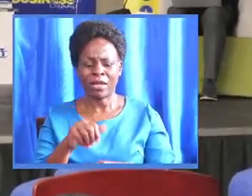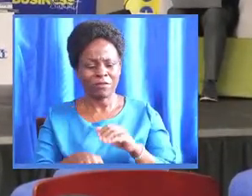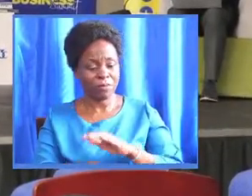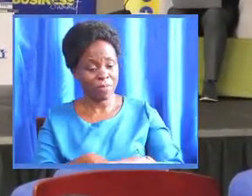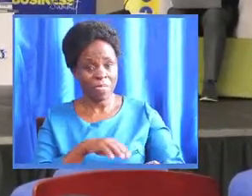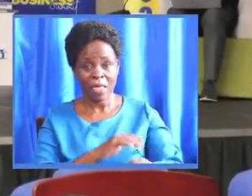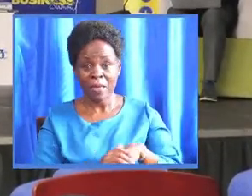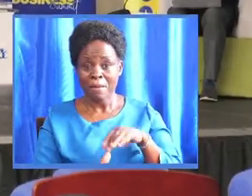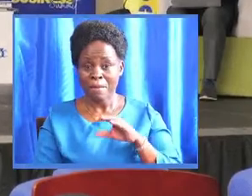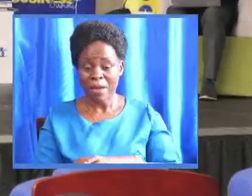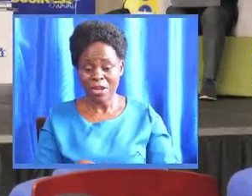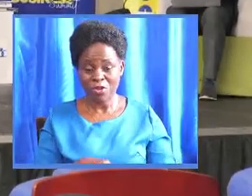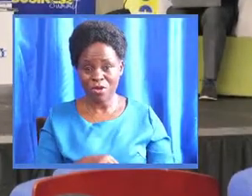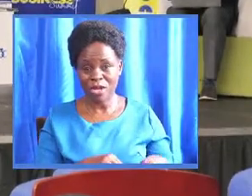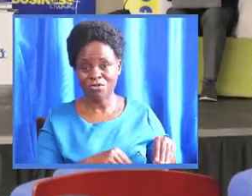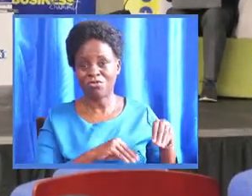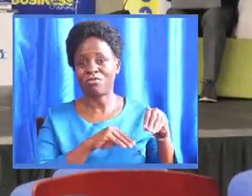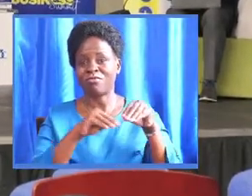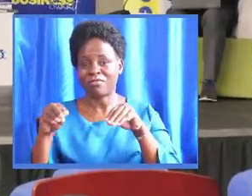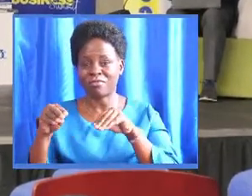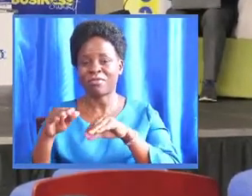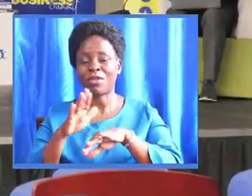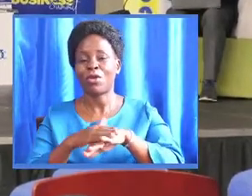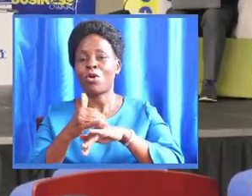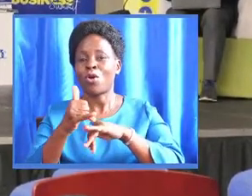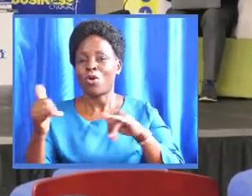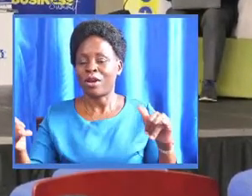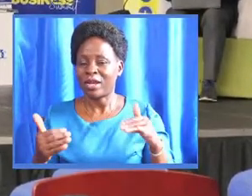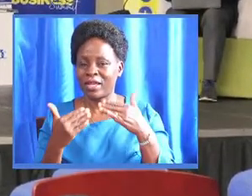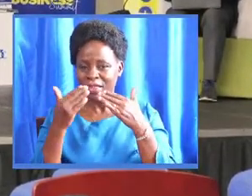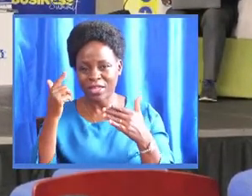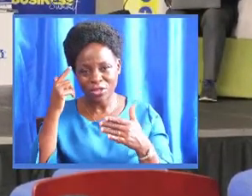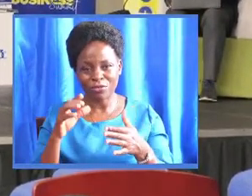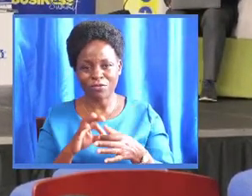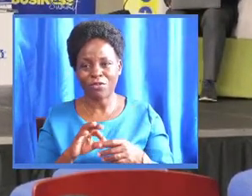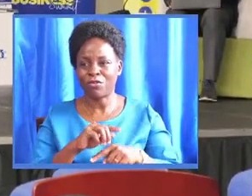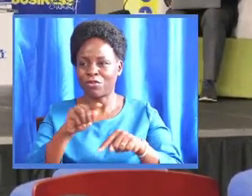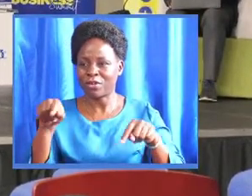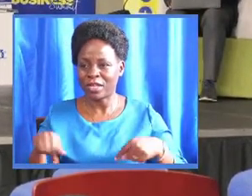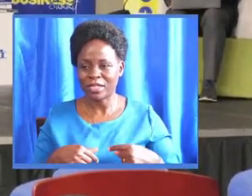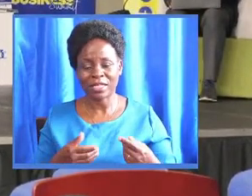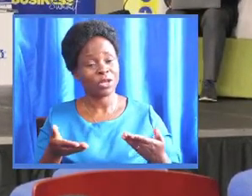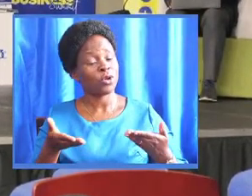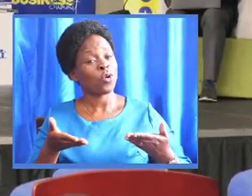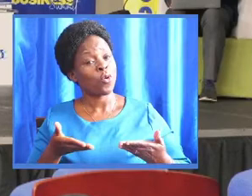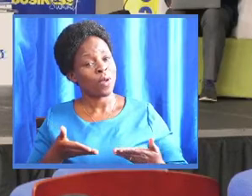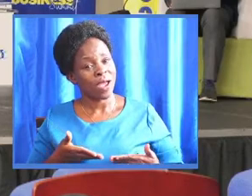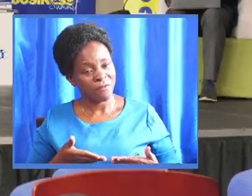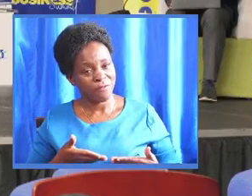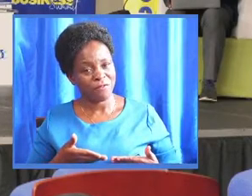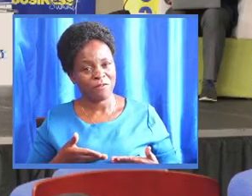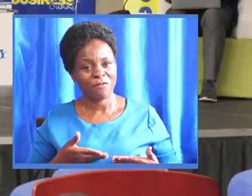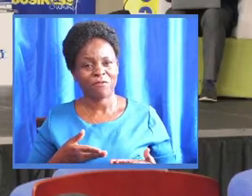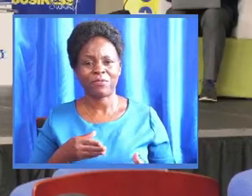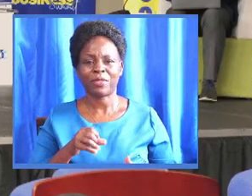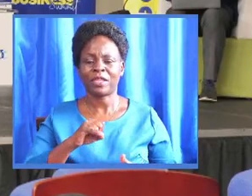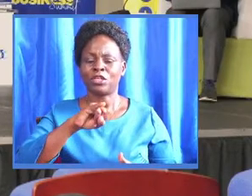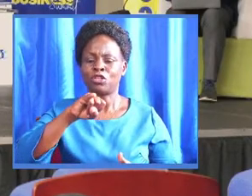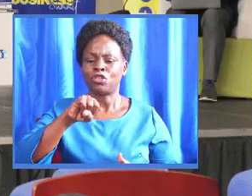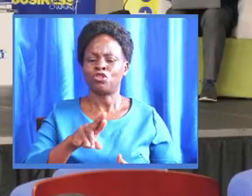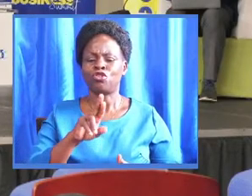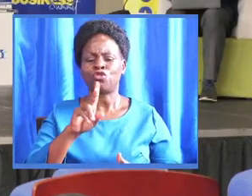an e-environment space. Thank you for joining us. We have Ms. Judy